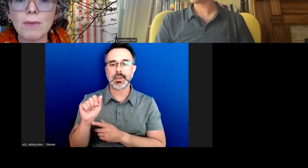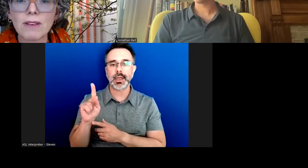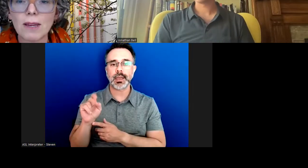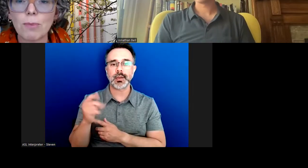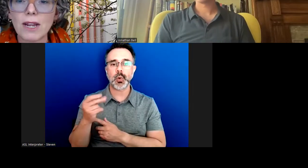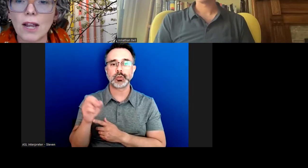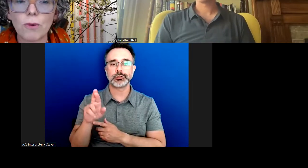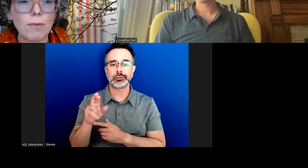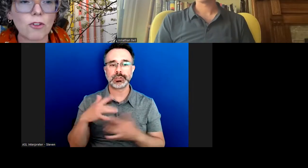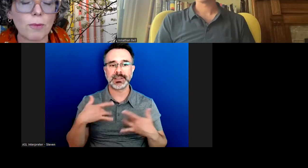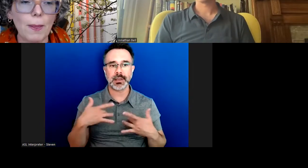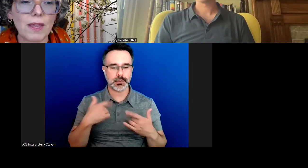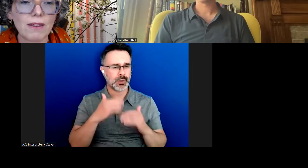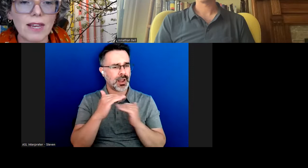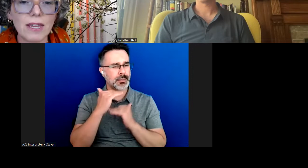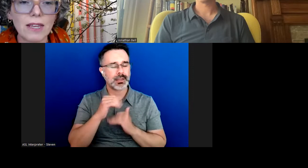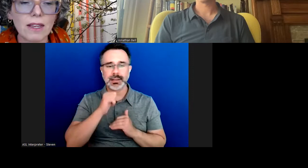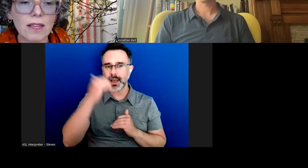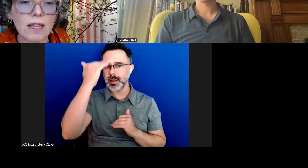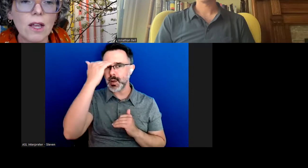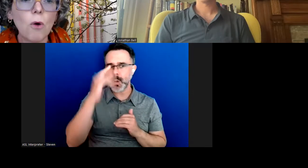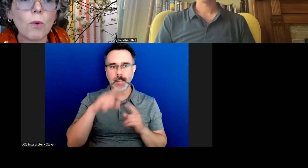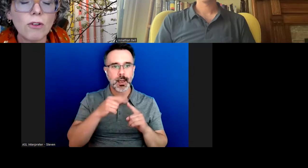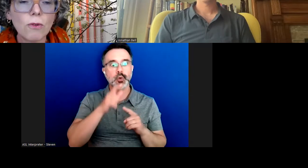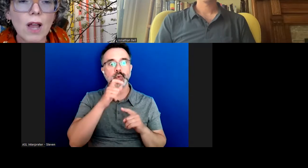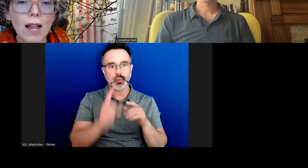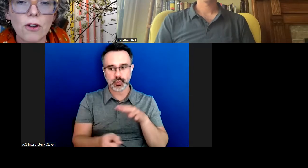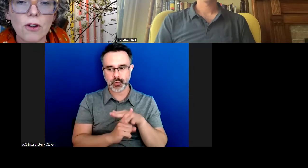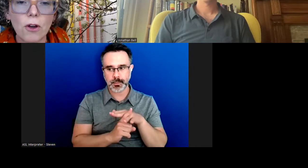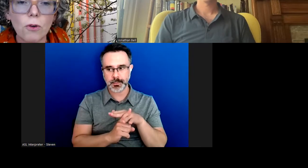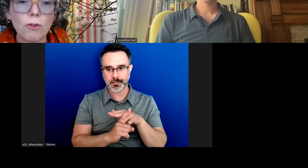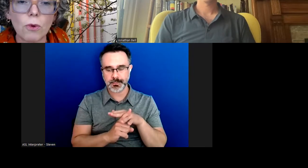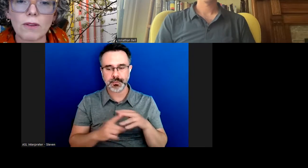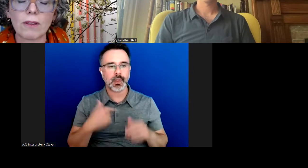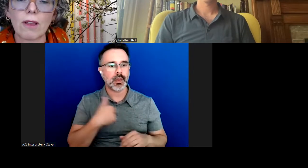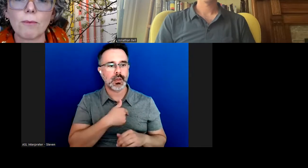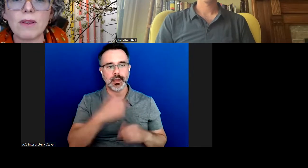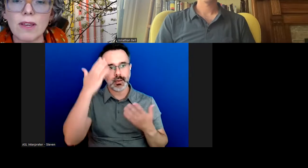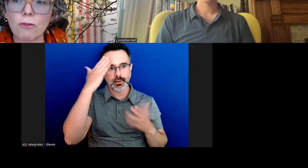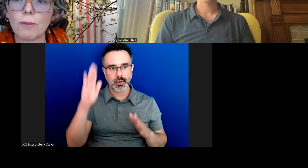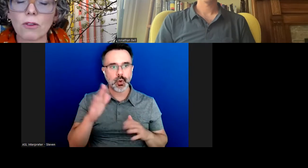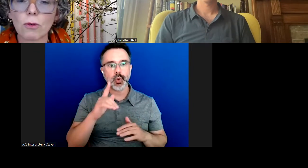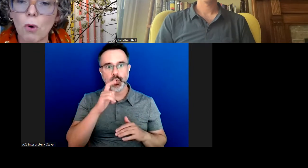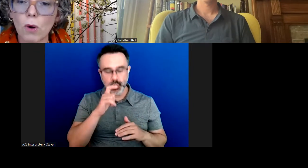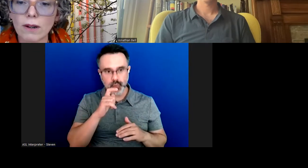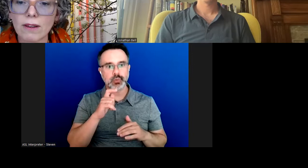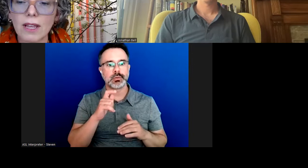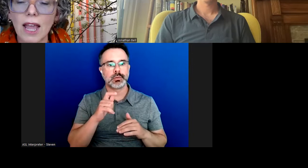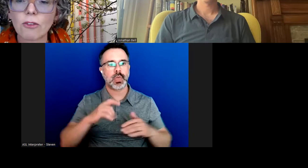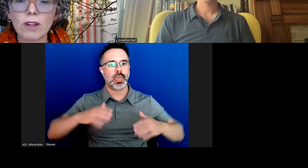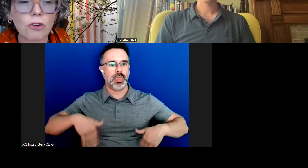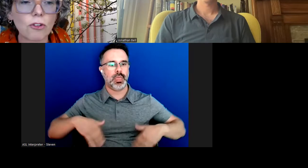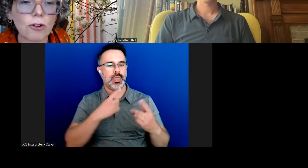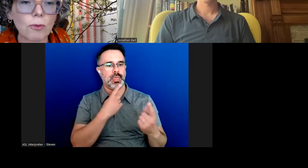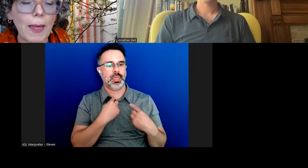were limited by not knowing much about the attendees. We do not know whose voices are missing from this report.